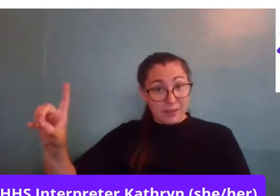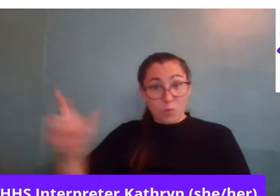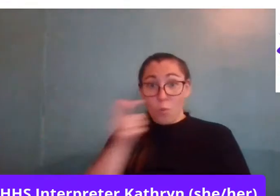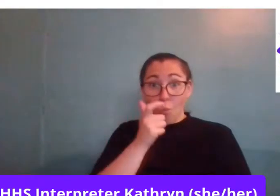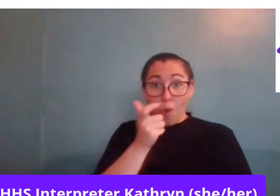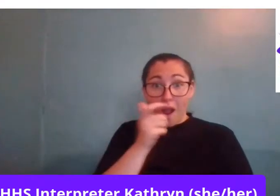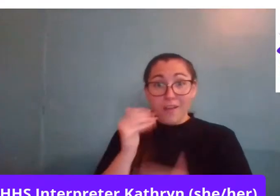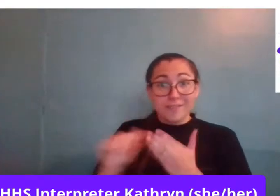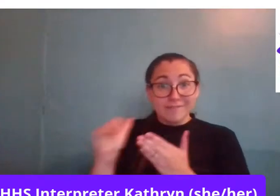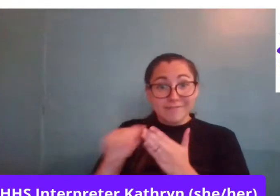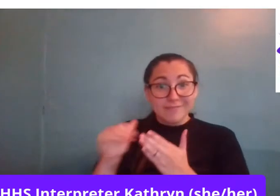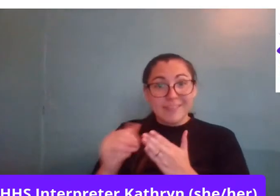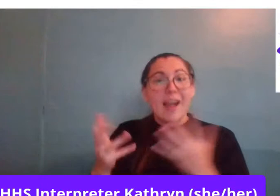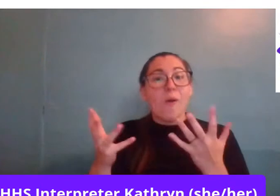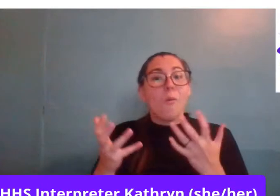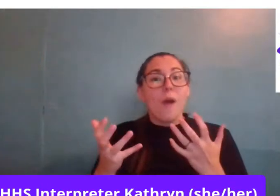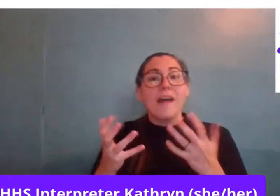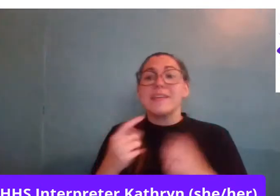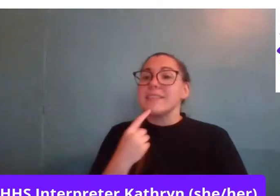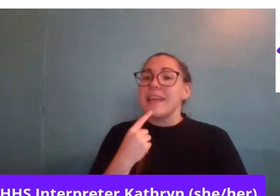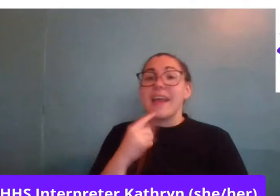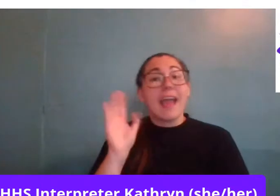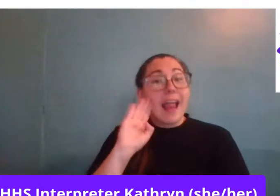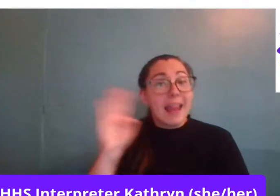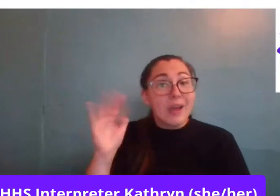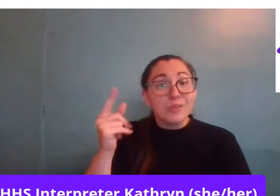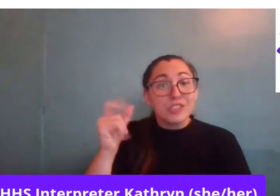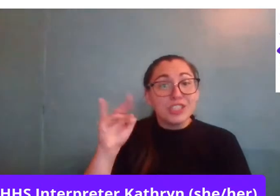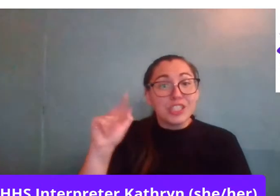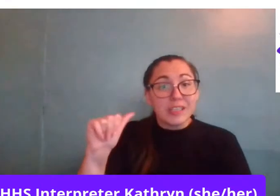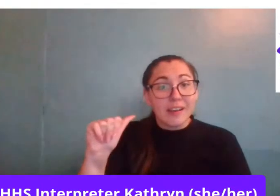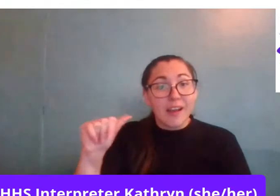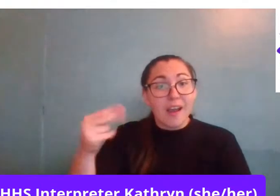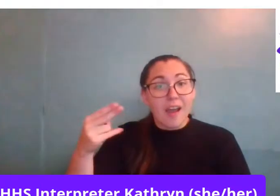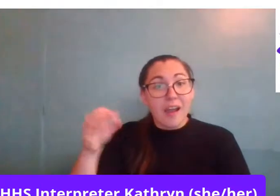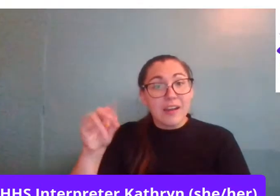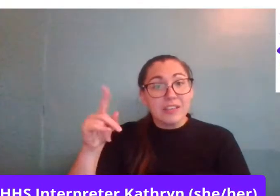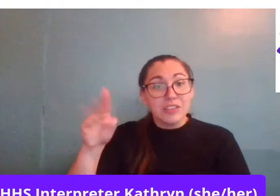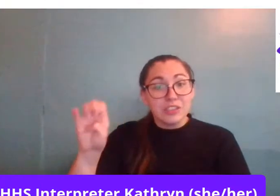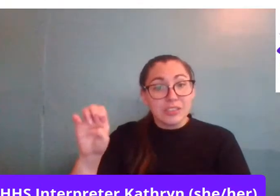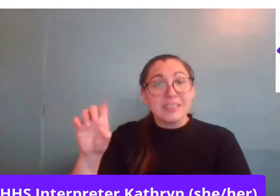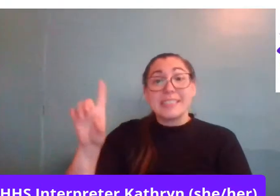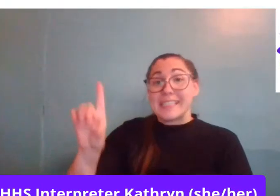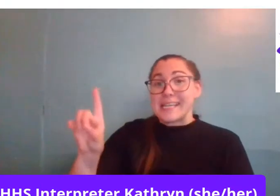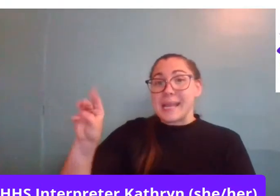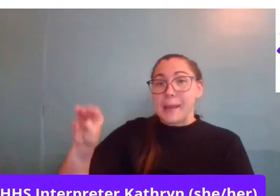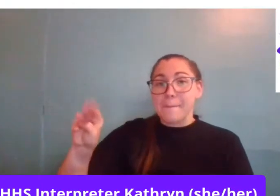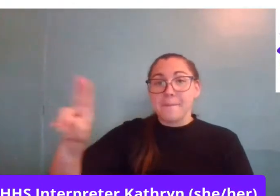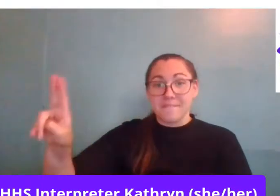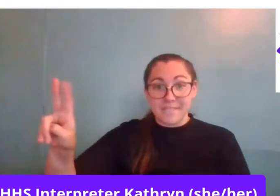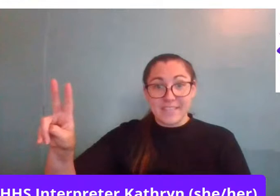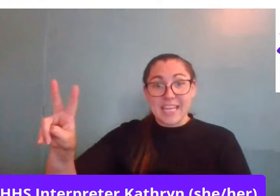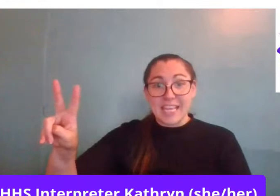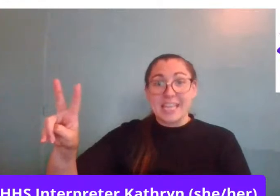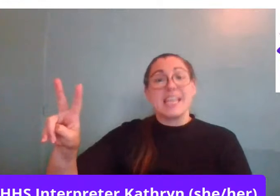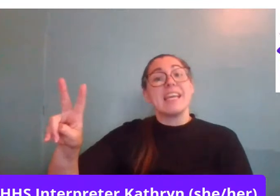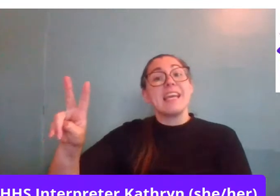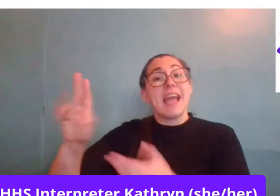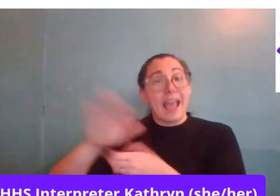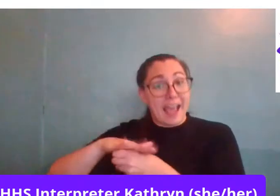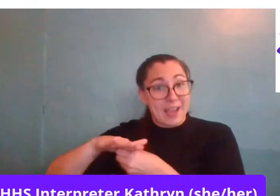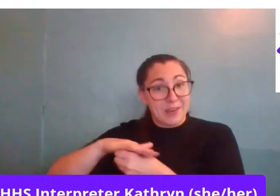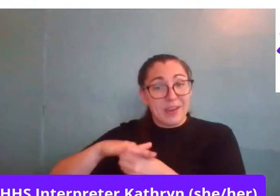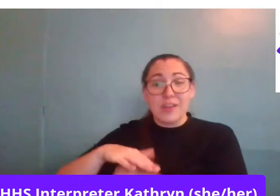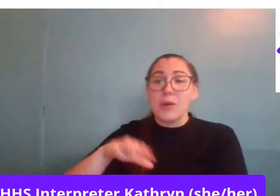say hello to Gina Hodges Cornett, who is in the DMV area, who is watching on today. Miss Vertanji,